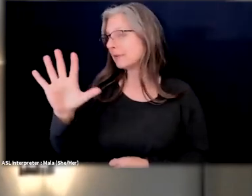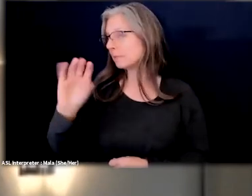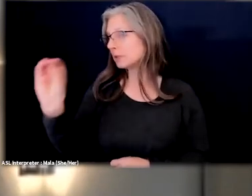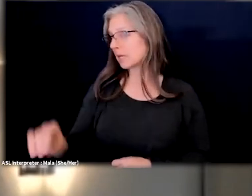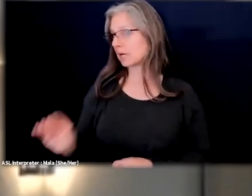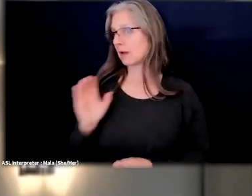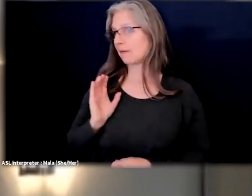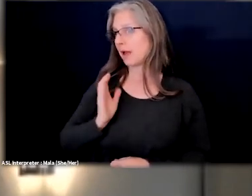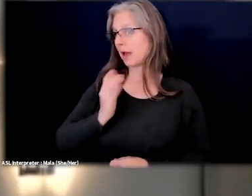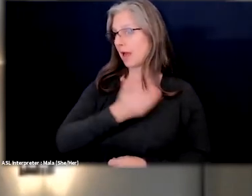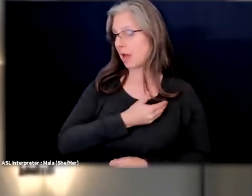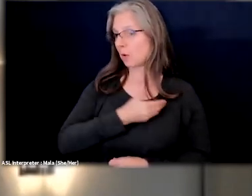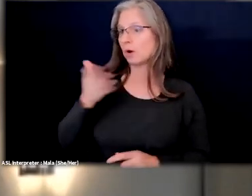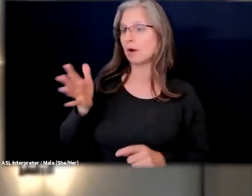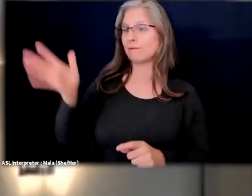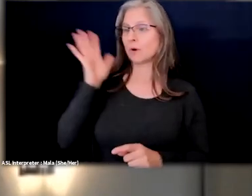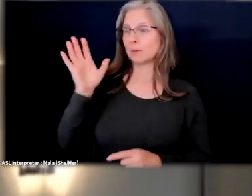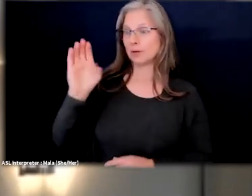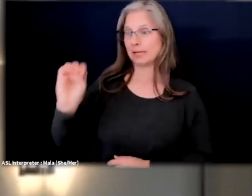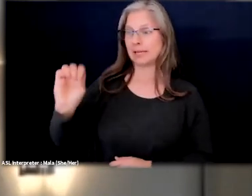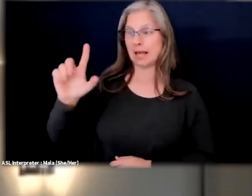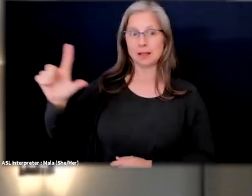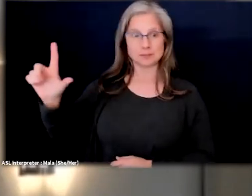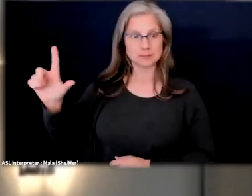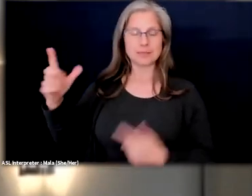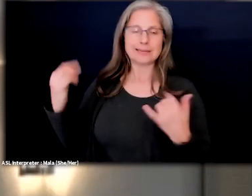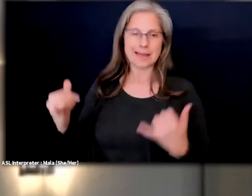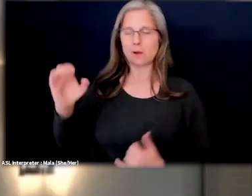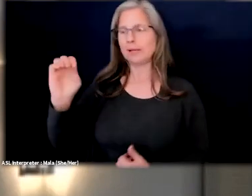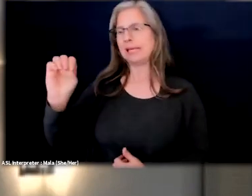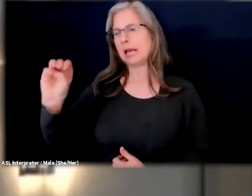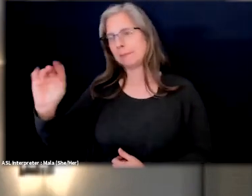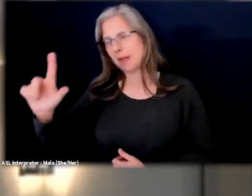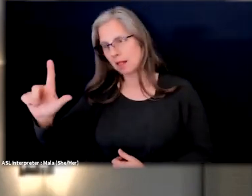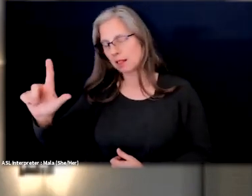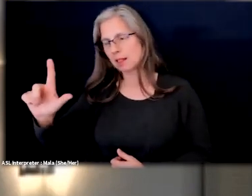our former ELs, which are now EML,